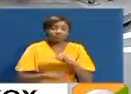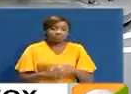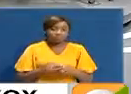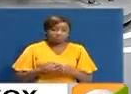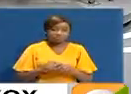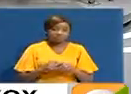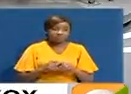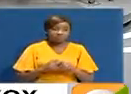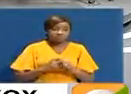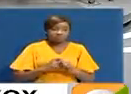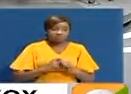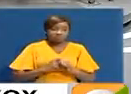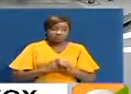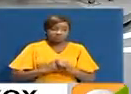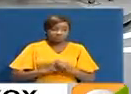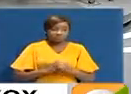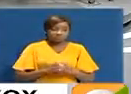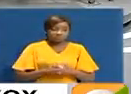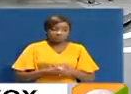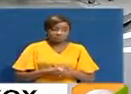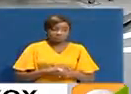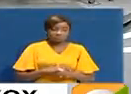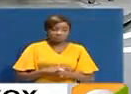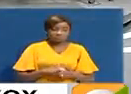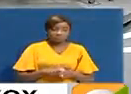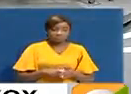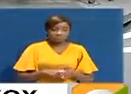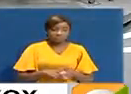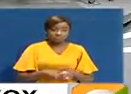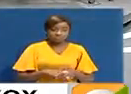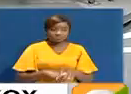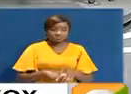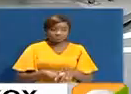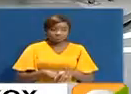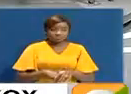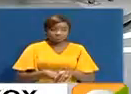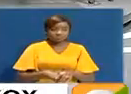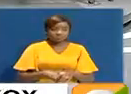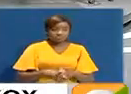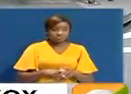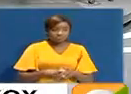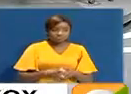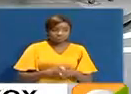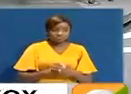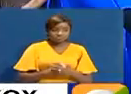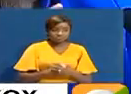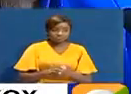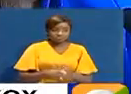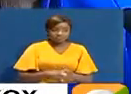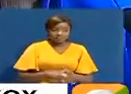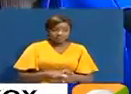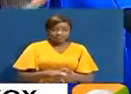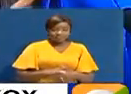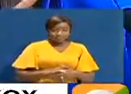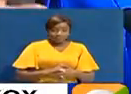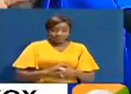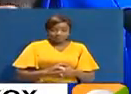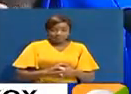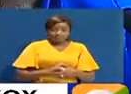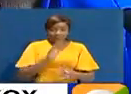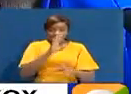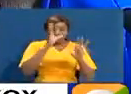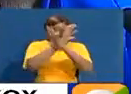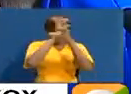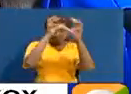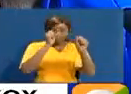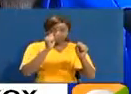and sometimes I like to say the executive, but to be more specific, the president on a collision course, not just with Parliament for its role